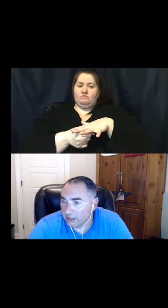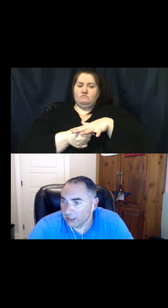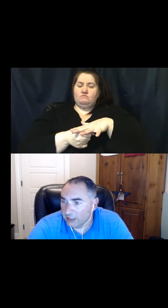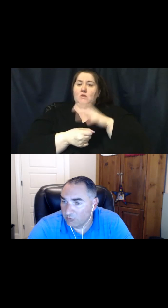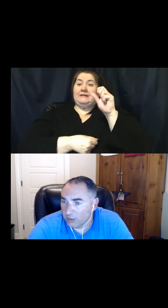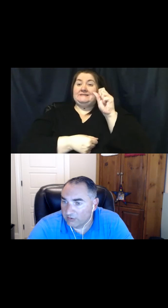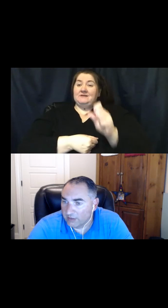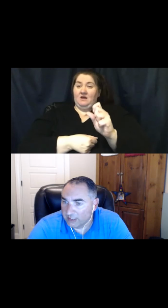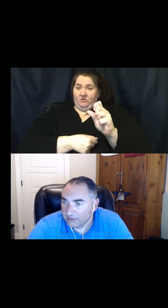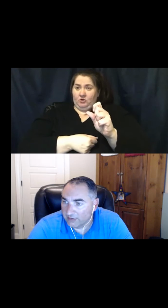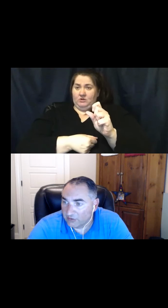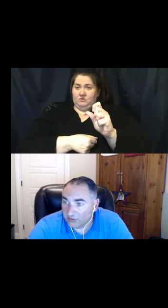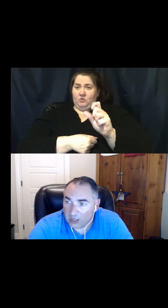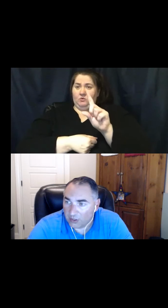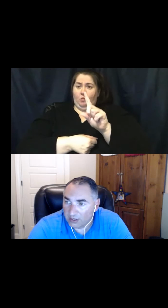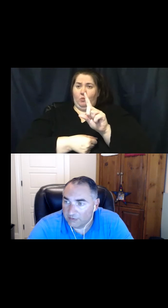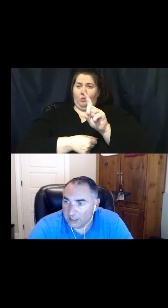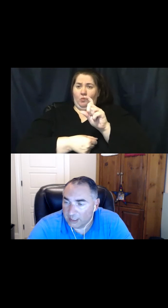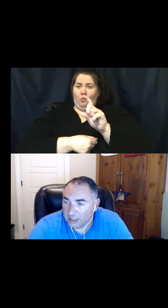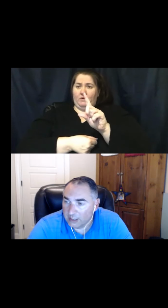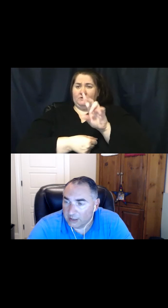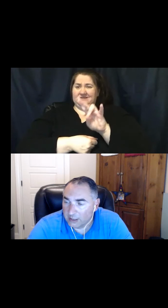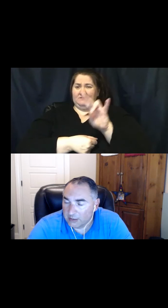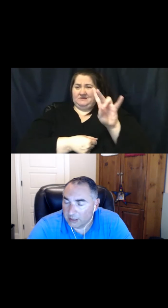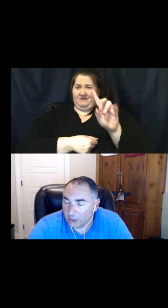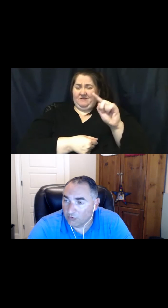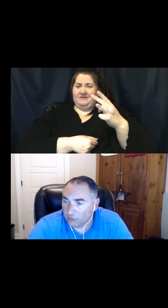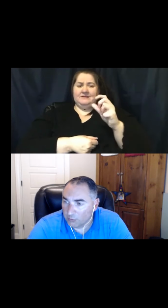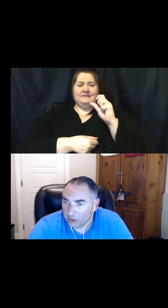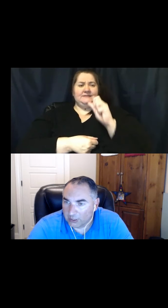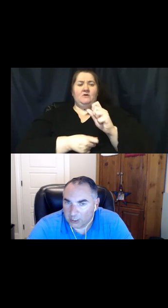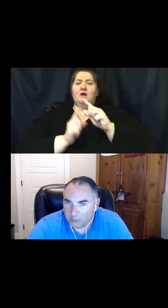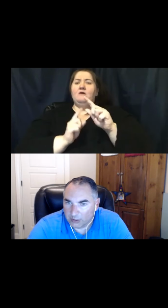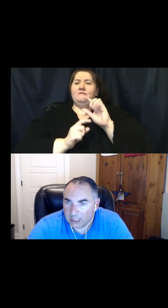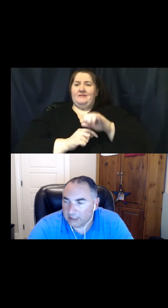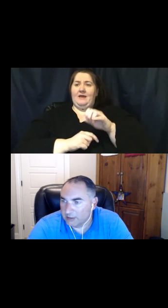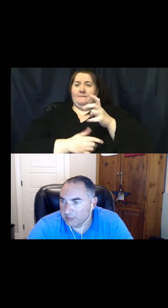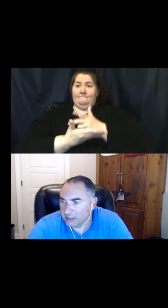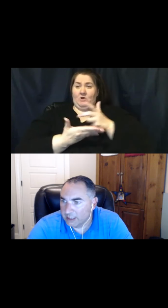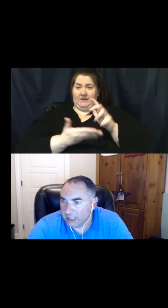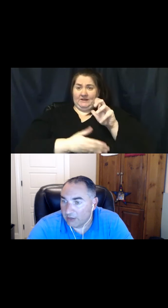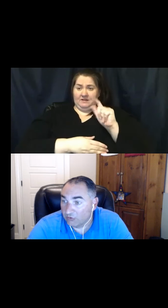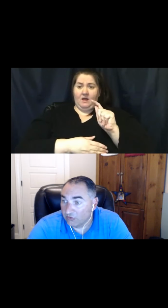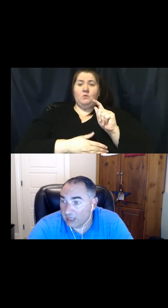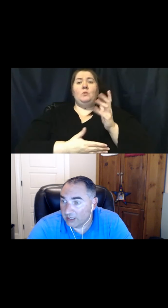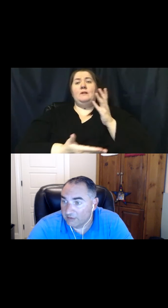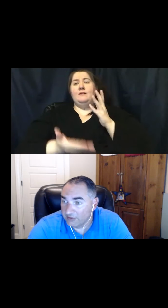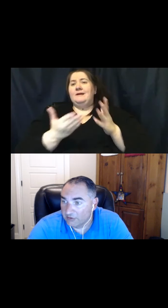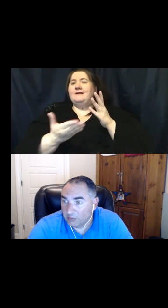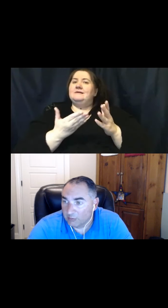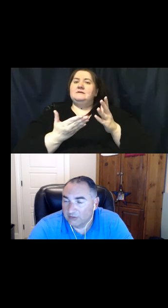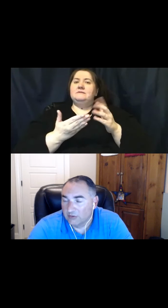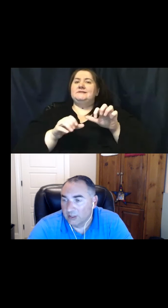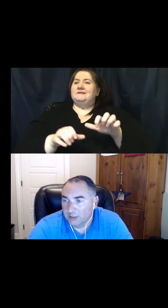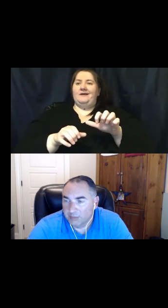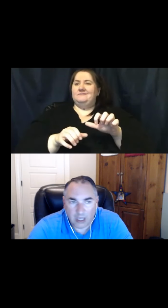southern end of 177th, south of the overflow parking lot, would likely be done outside of the